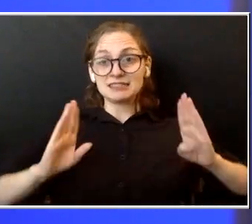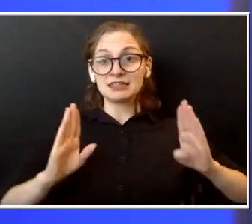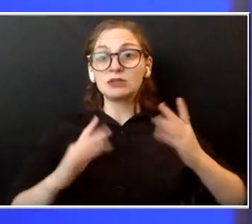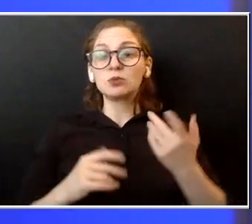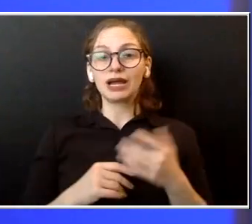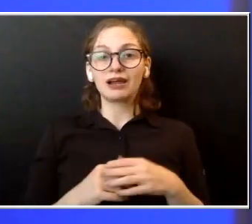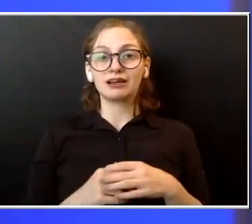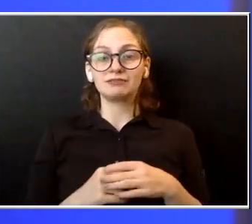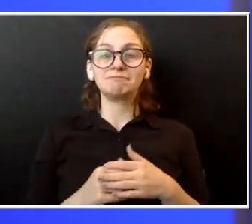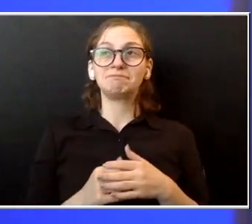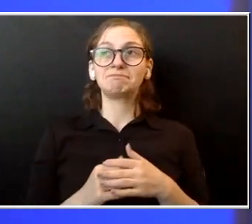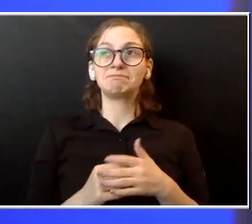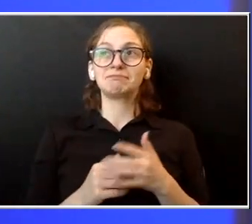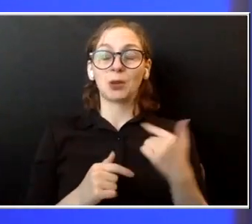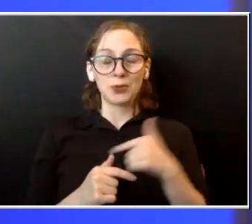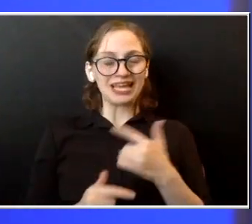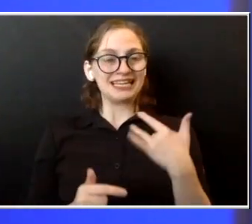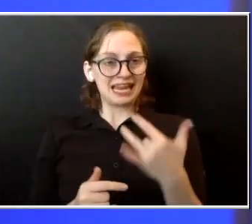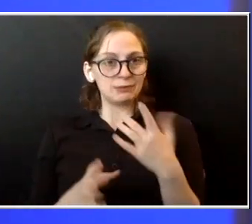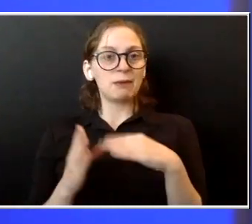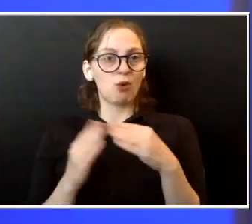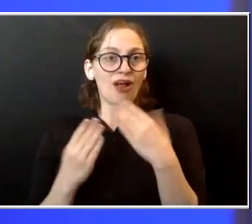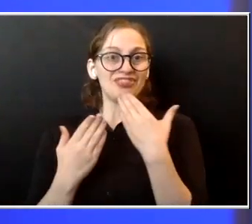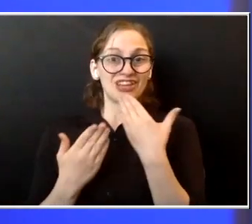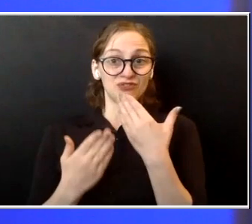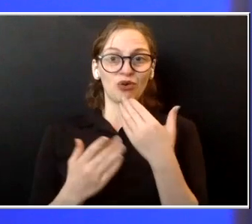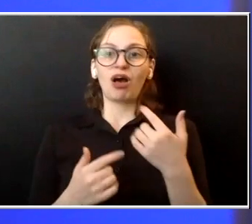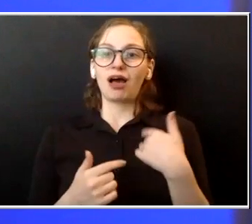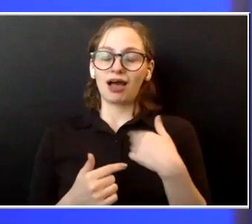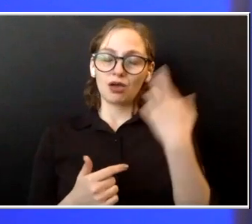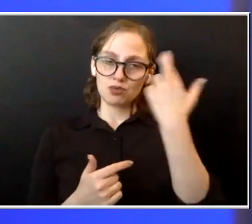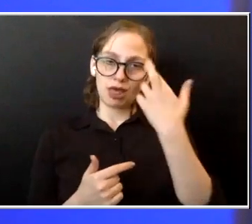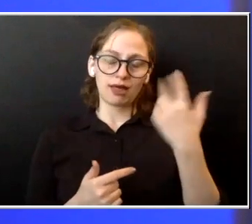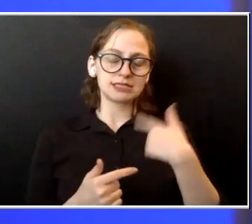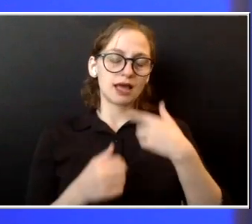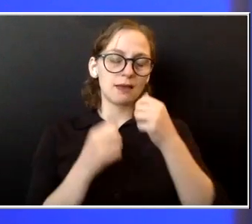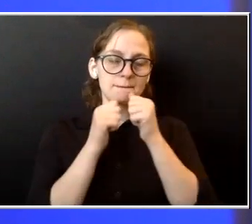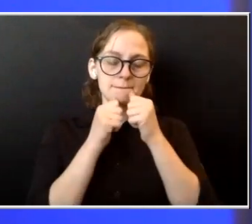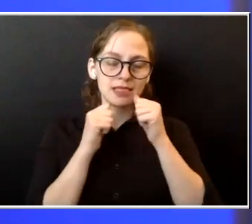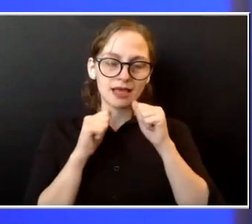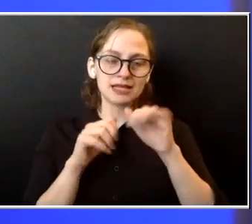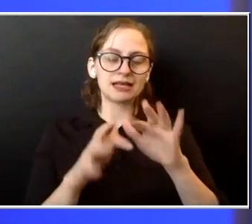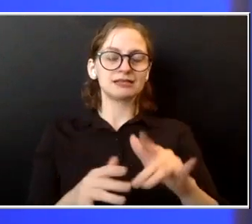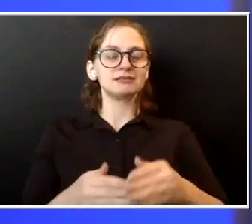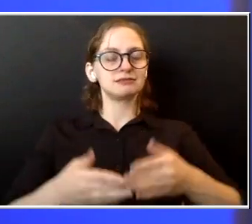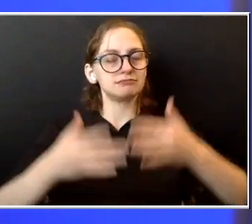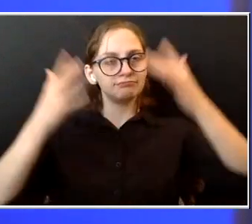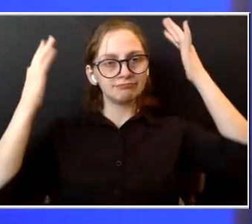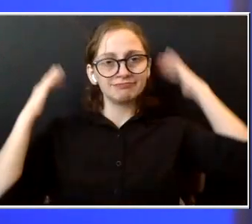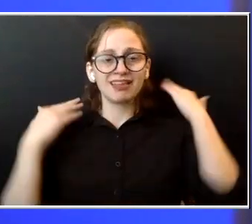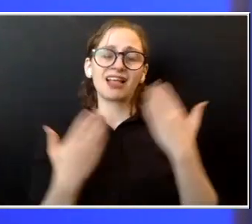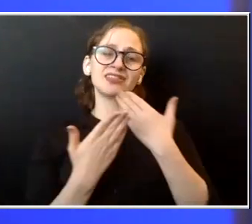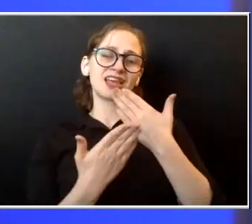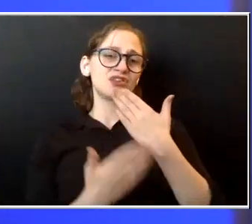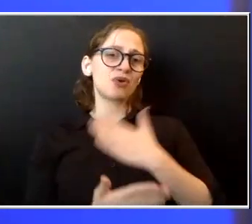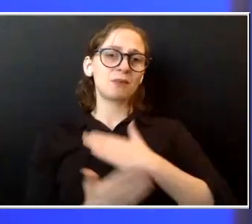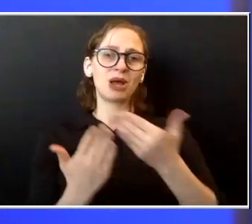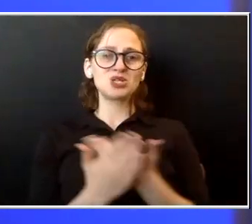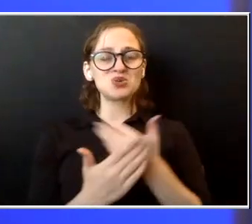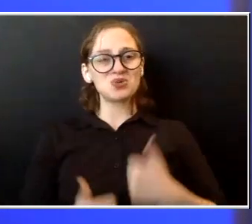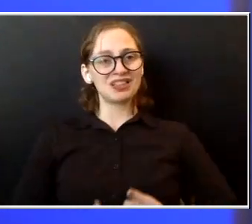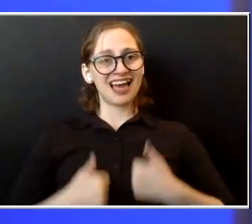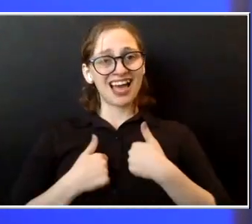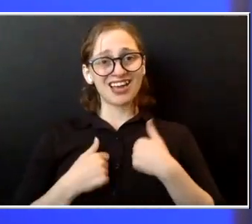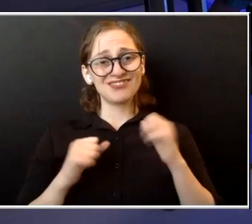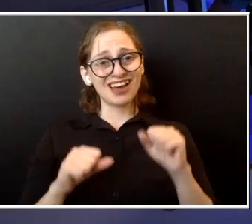blessings. I'm very blessed. And thank you for my new life. I'm able to do things with my grandkids